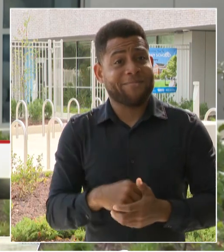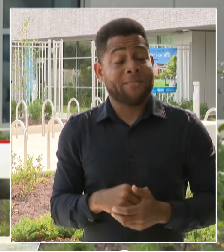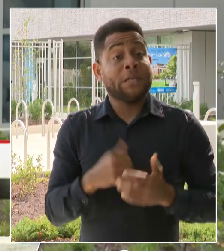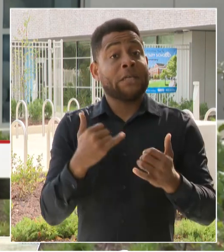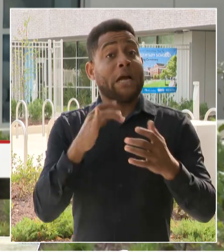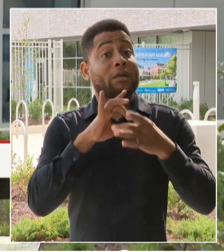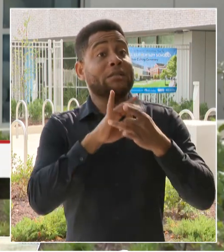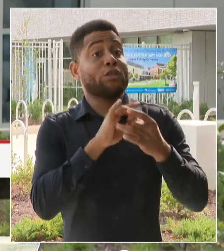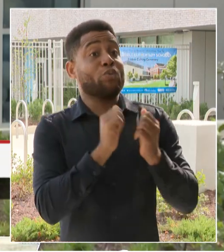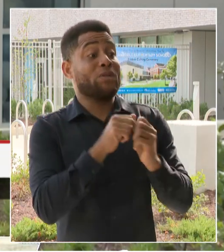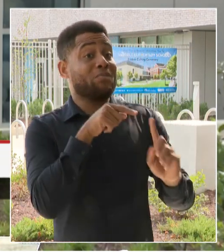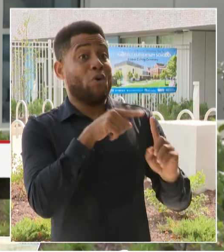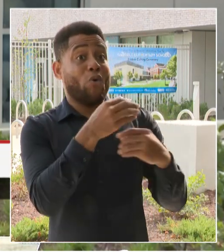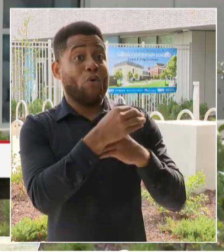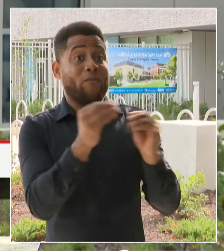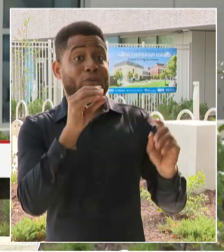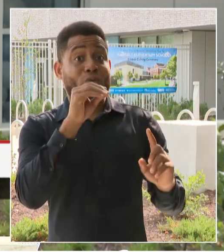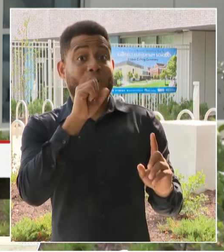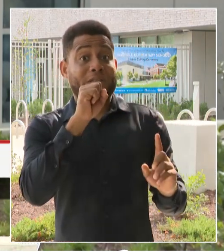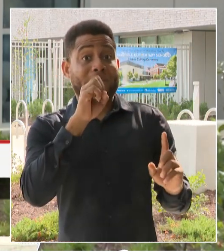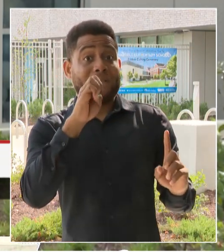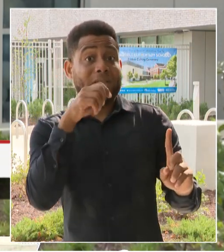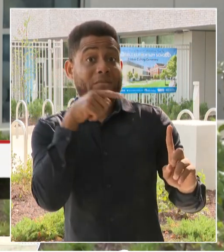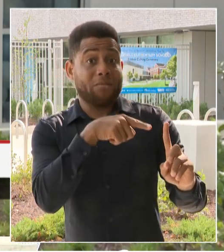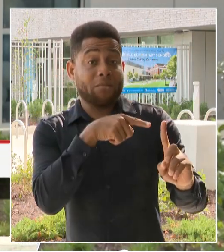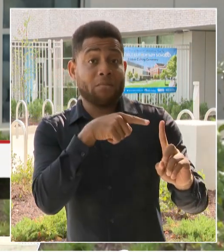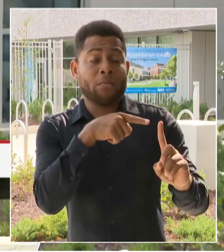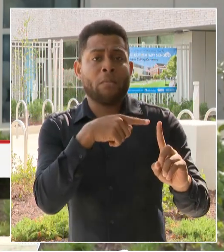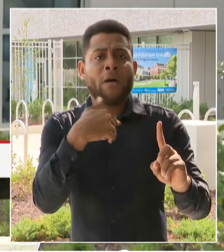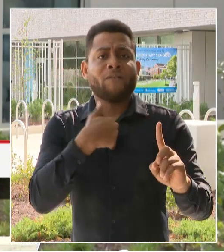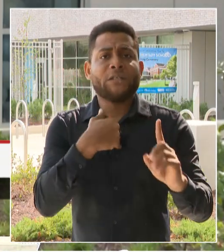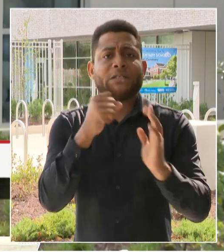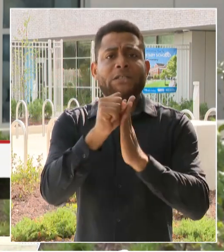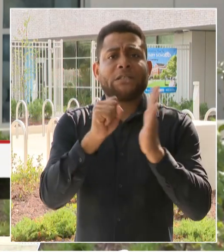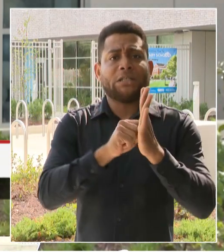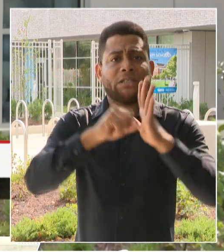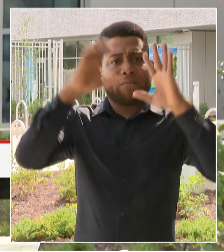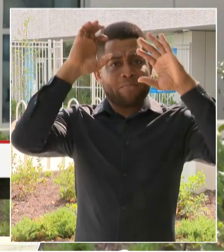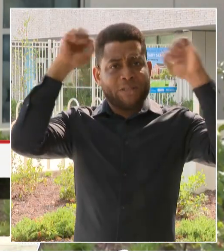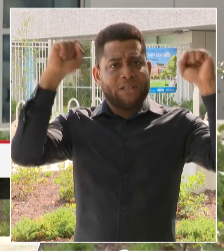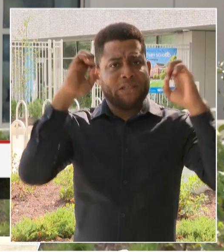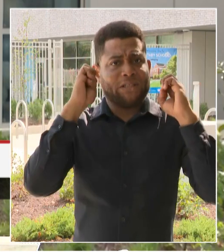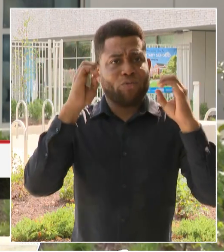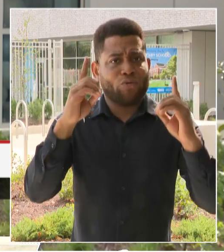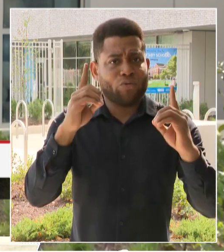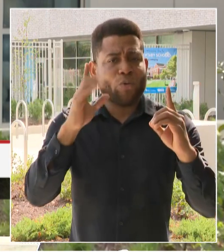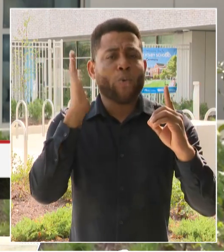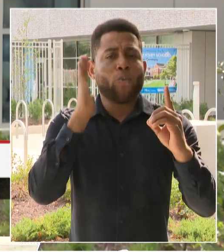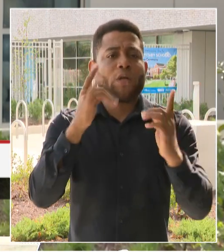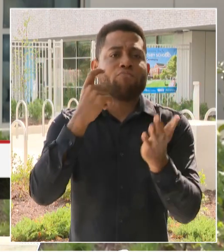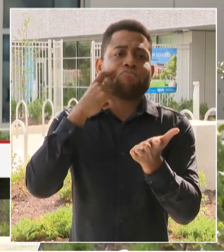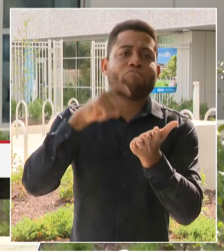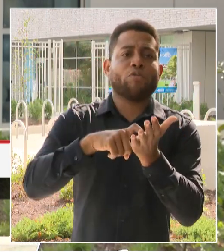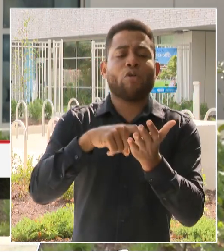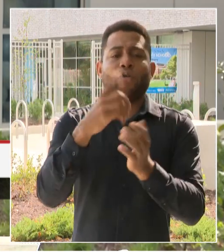us the State Superintendent of Education. I want to recognize Dr. Mitchell and her leadership. Let's give her a round of applause as well.